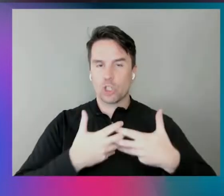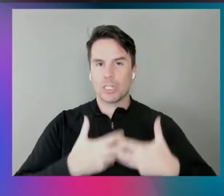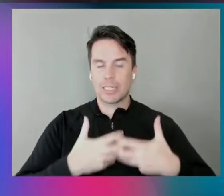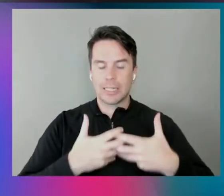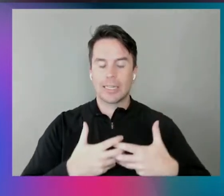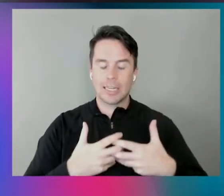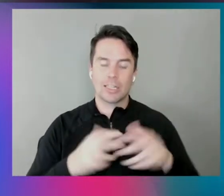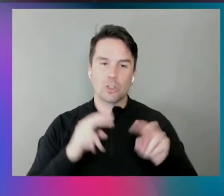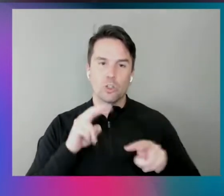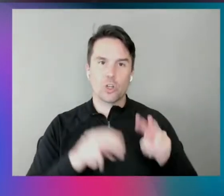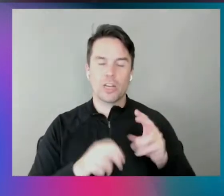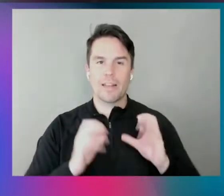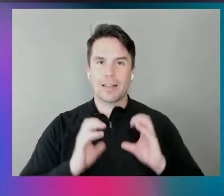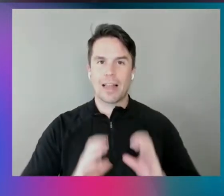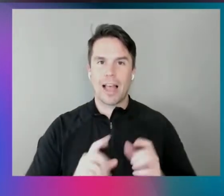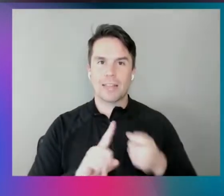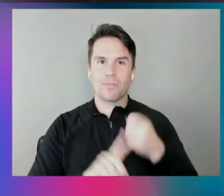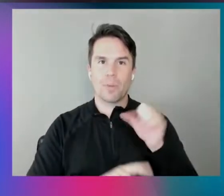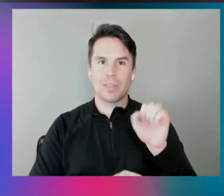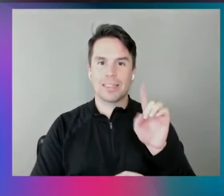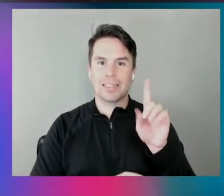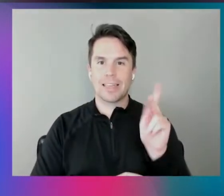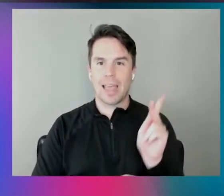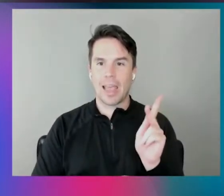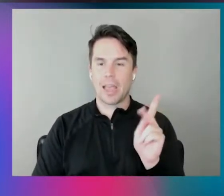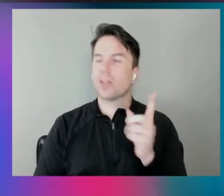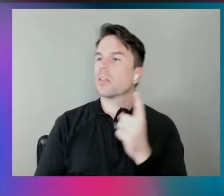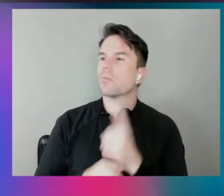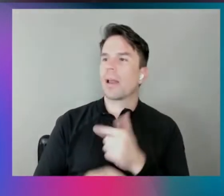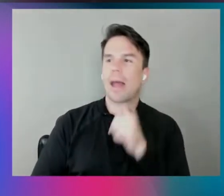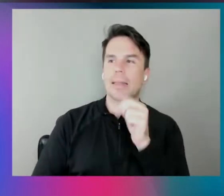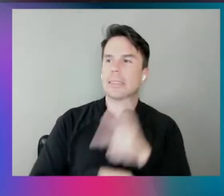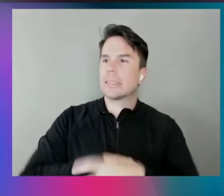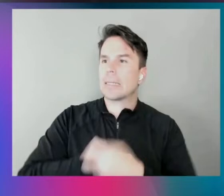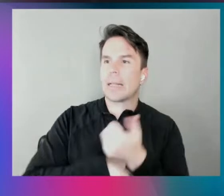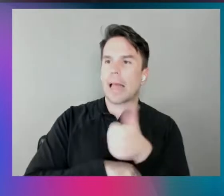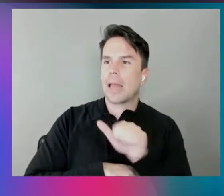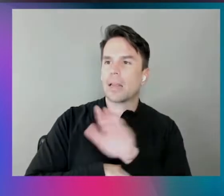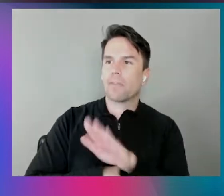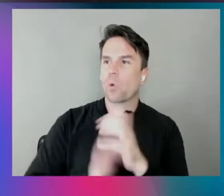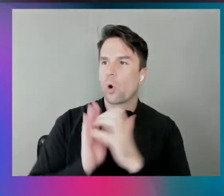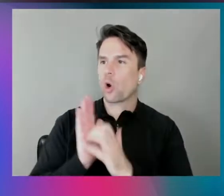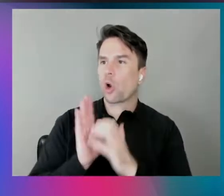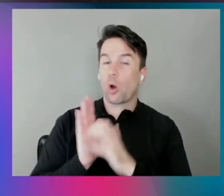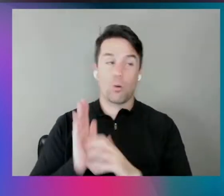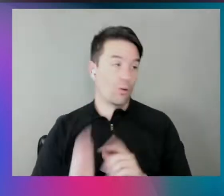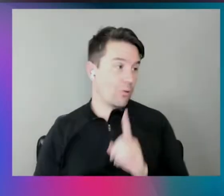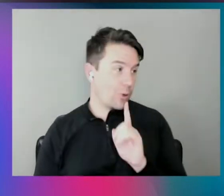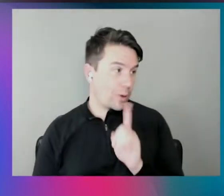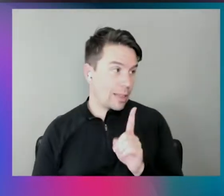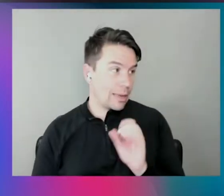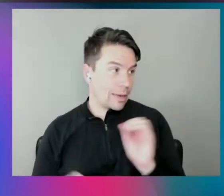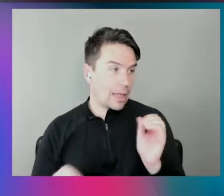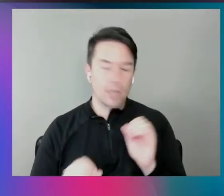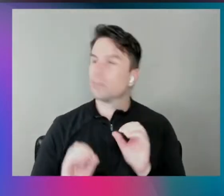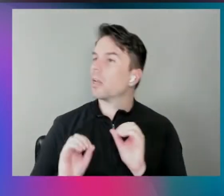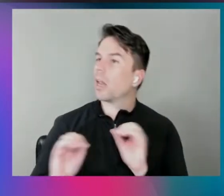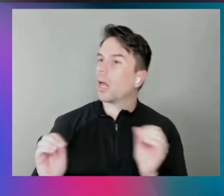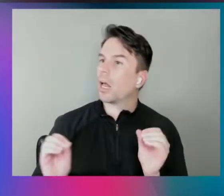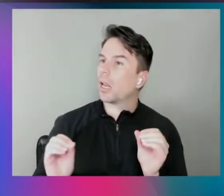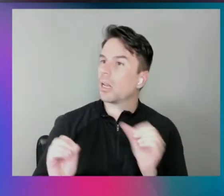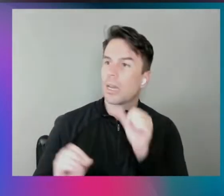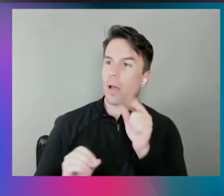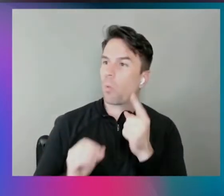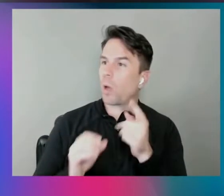didn't steal any of your code. Didn't steal any of this code, right? Yeah. I did not take any of your code. None. Not a single line.